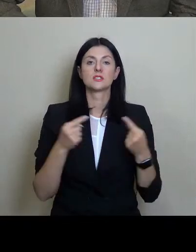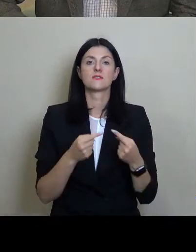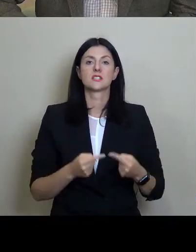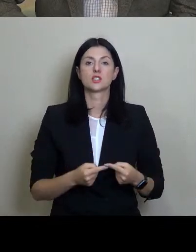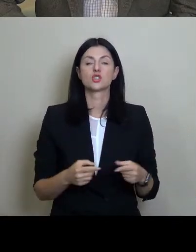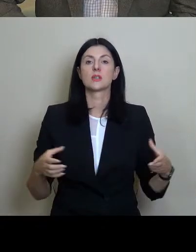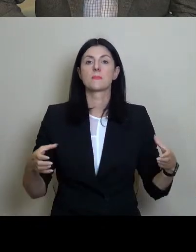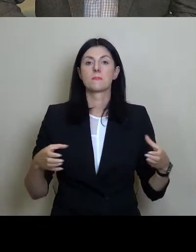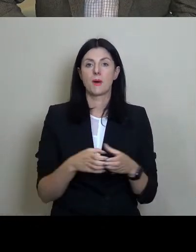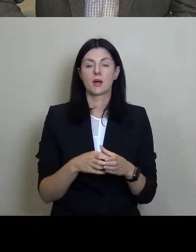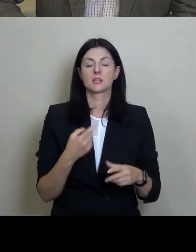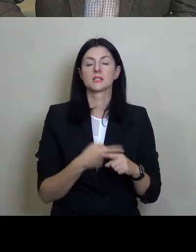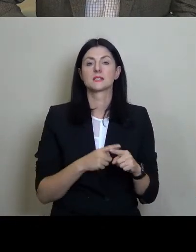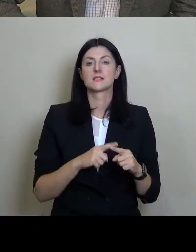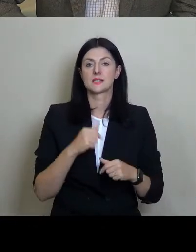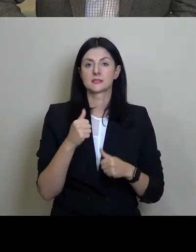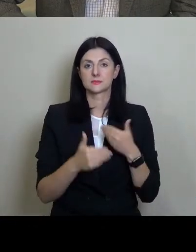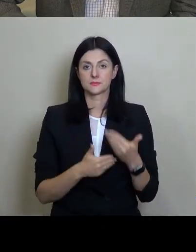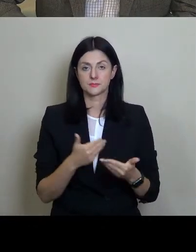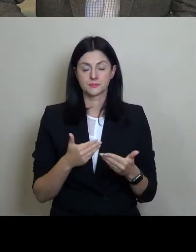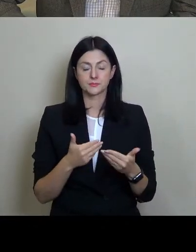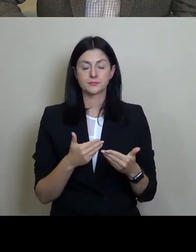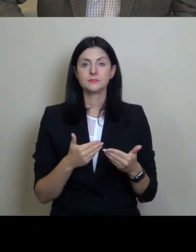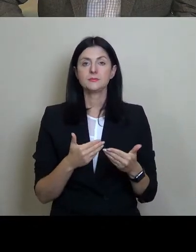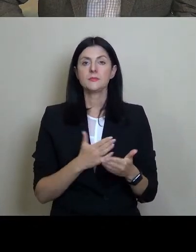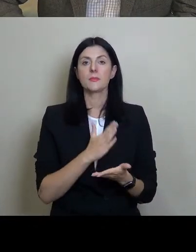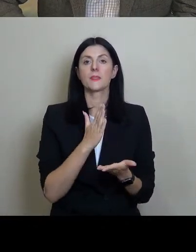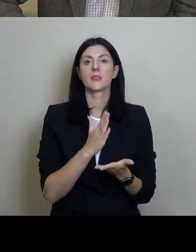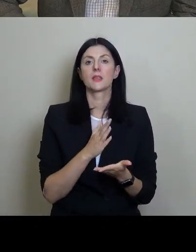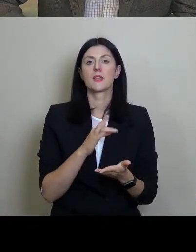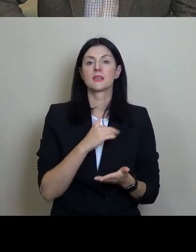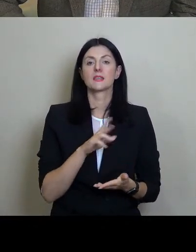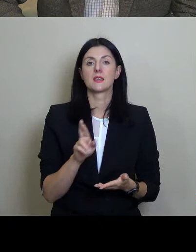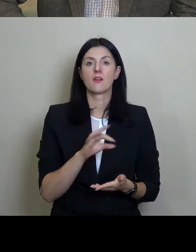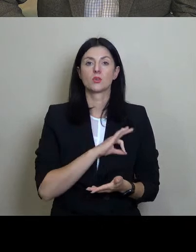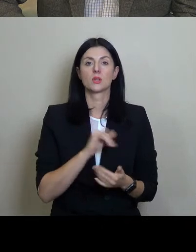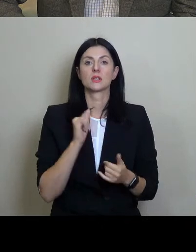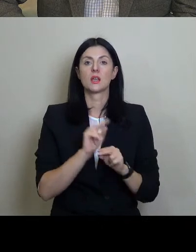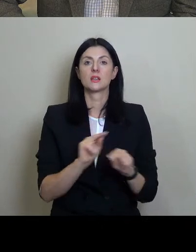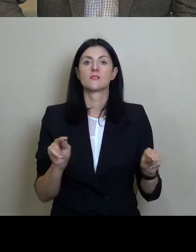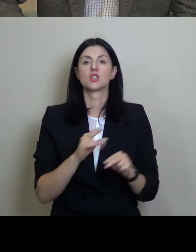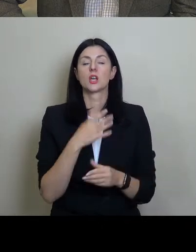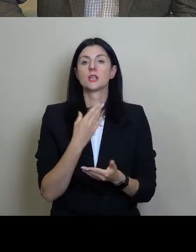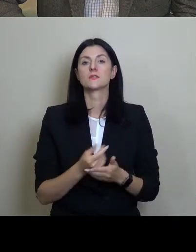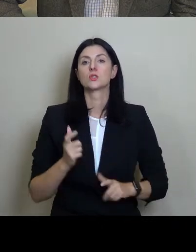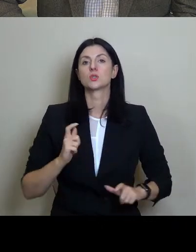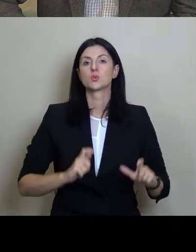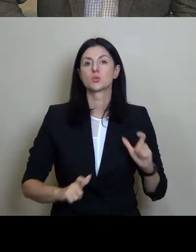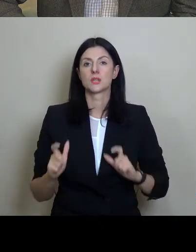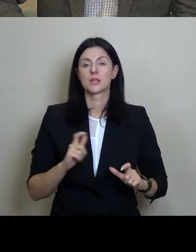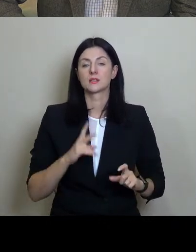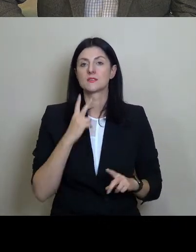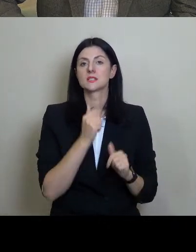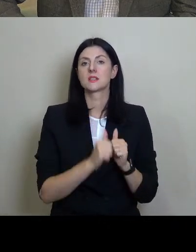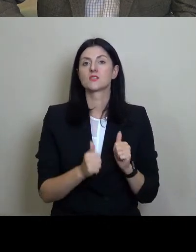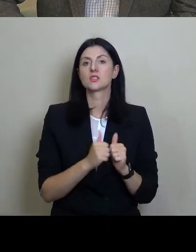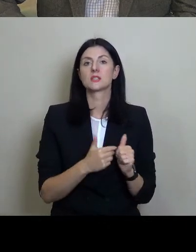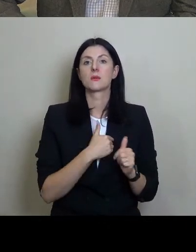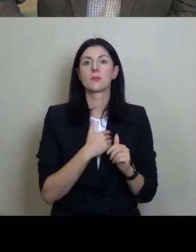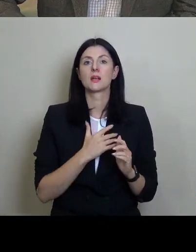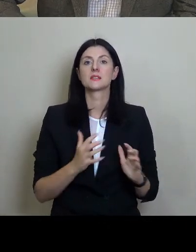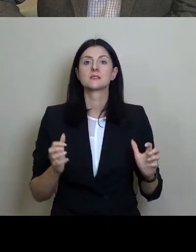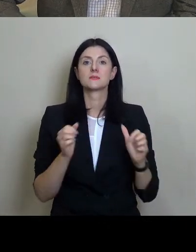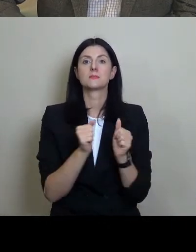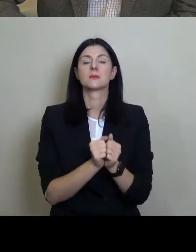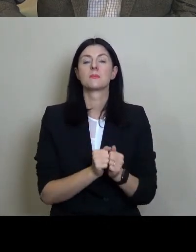be in the order which has been defined by the party. Yes, this slide is used for my students. I am teaching